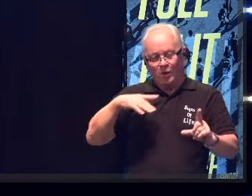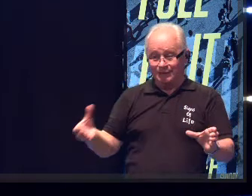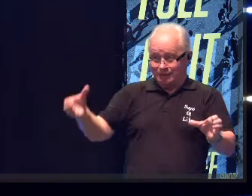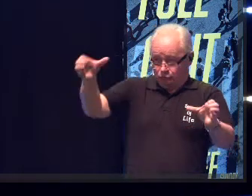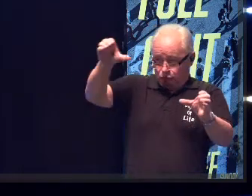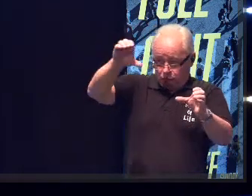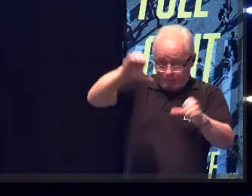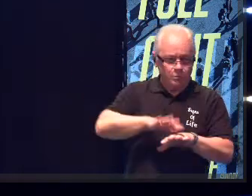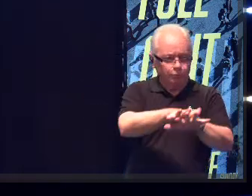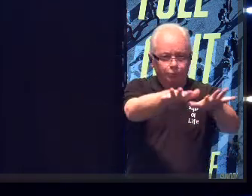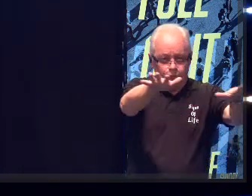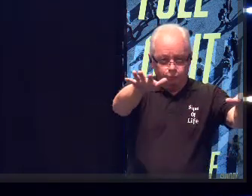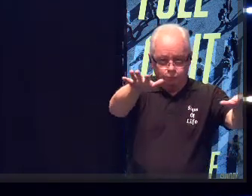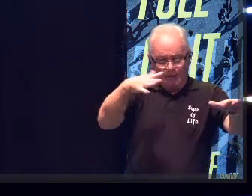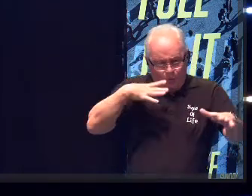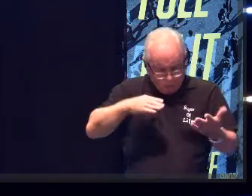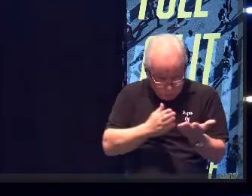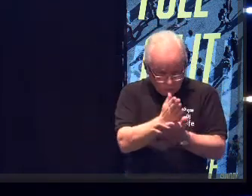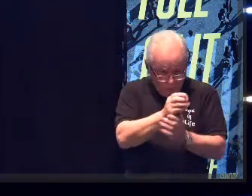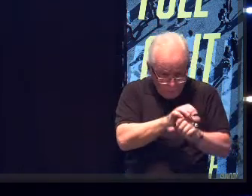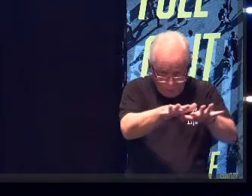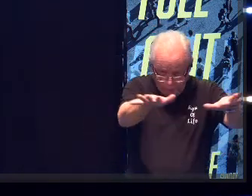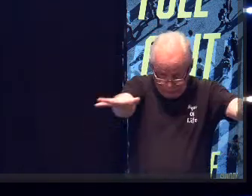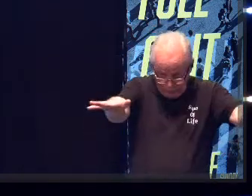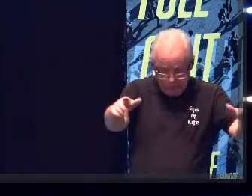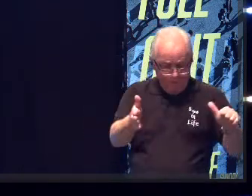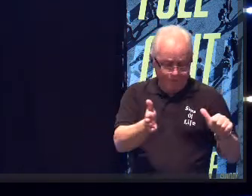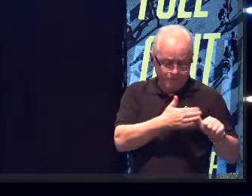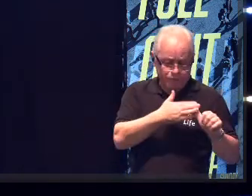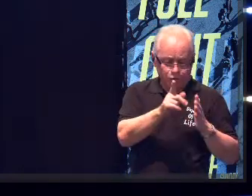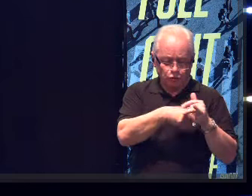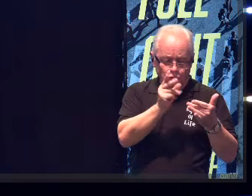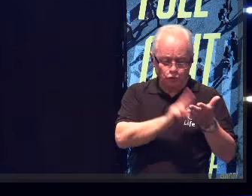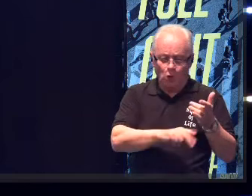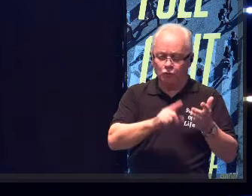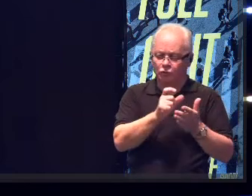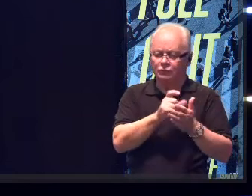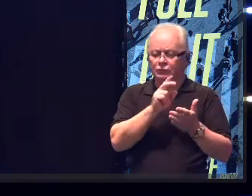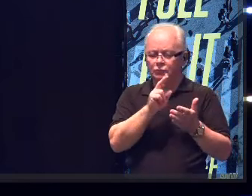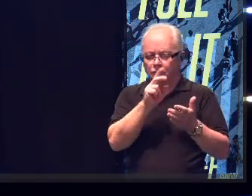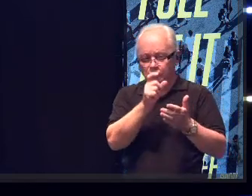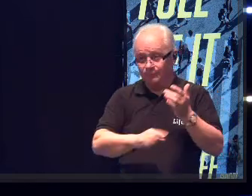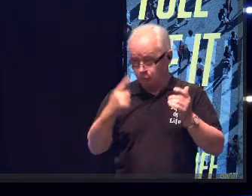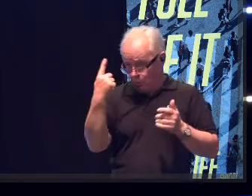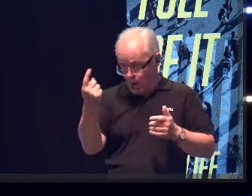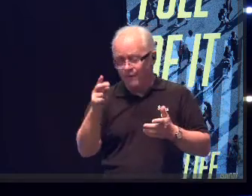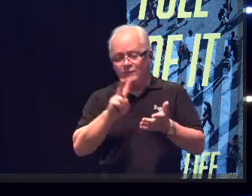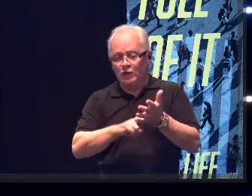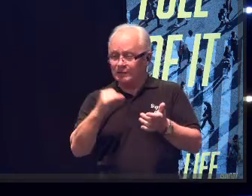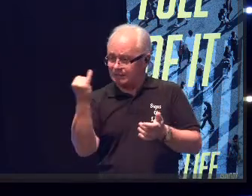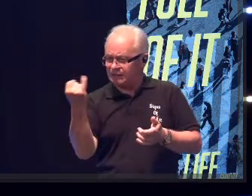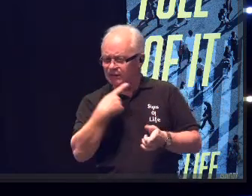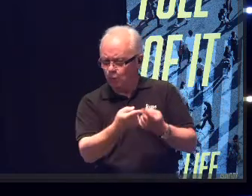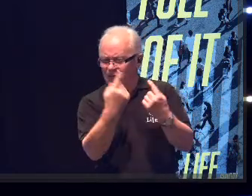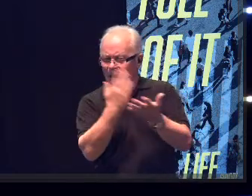be your Lord. 1 John 1, verse 6 says this, "So we are lying if we say we